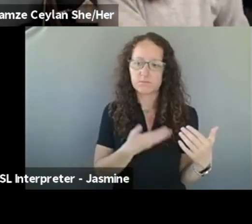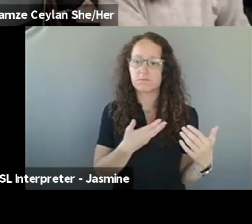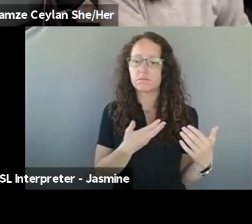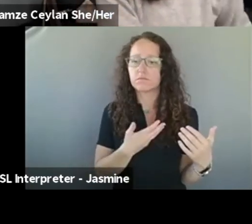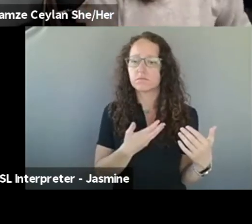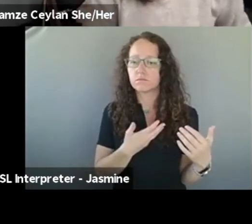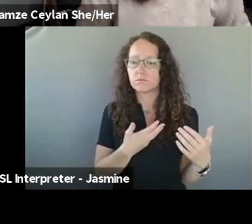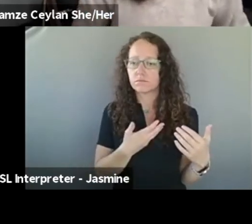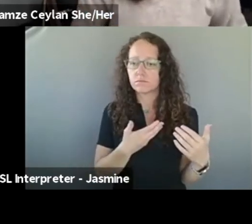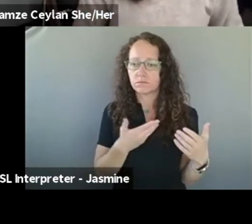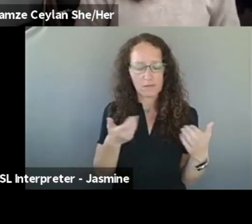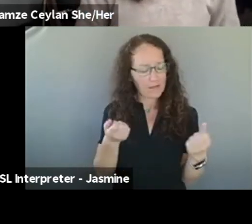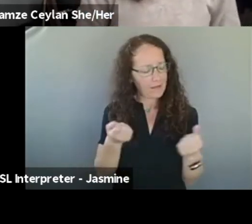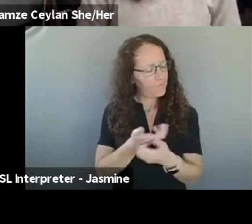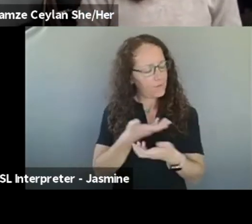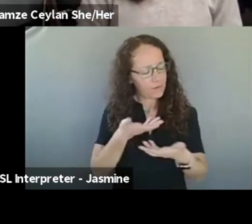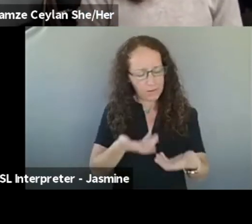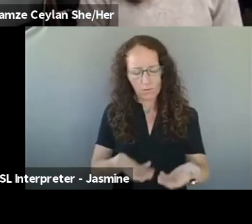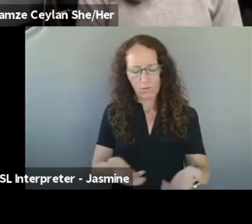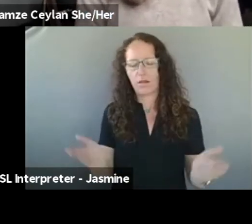It's welcome here.